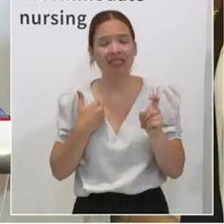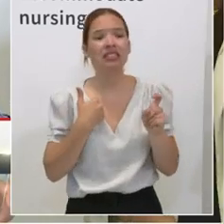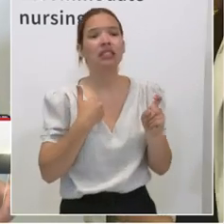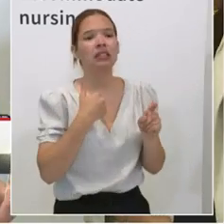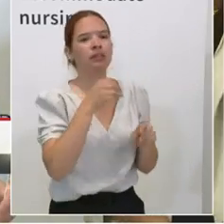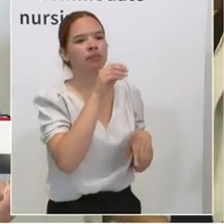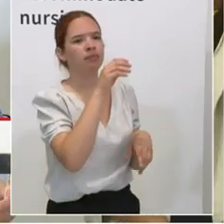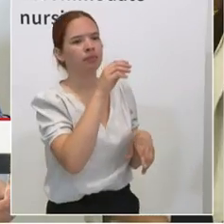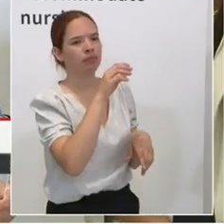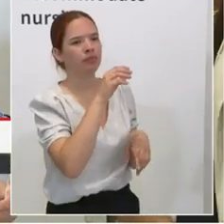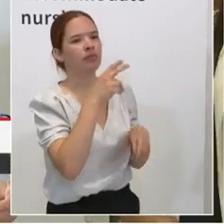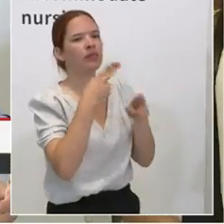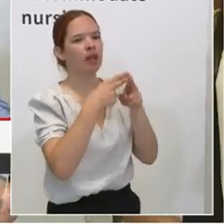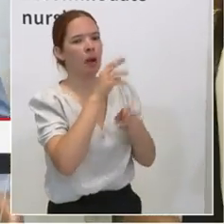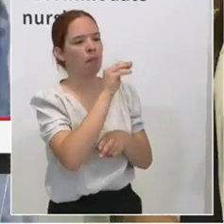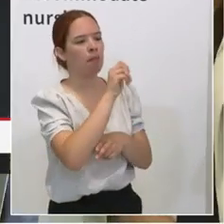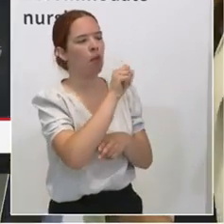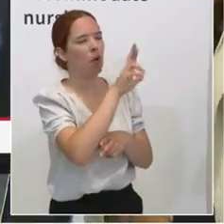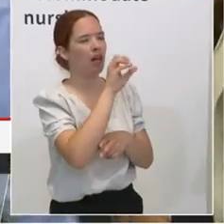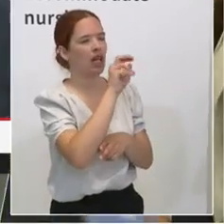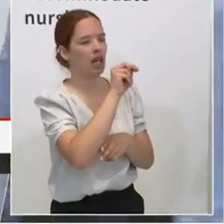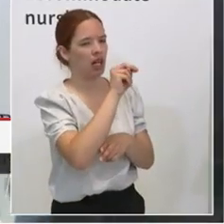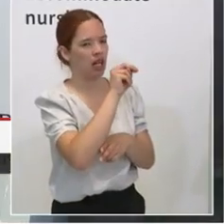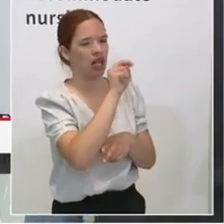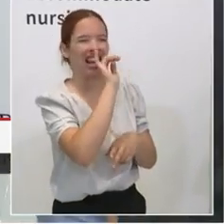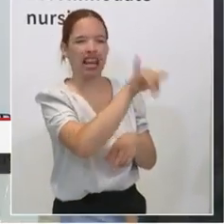higher, 300 to 500.